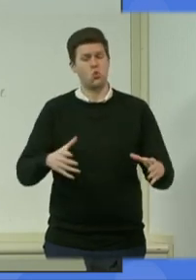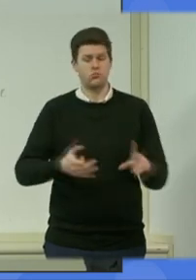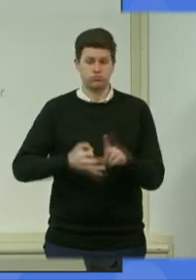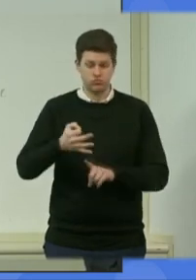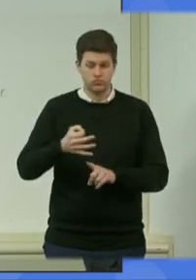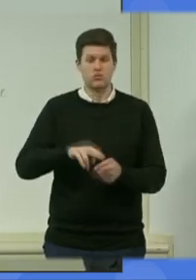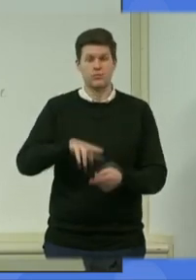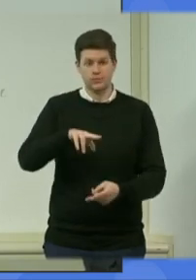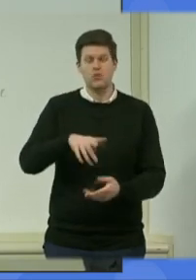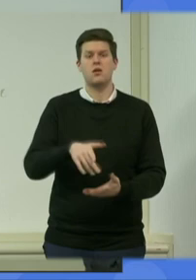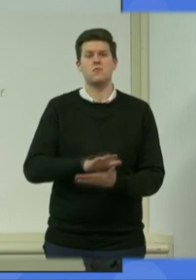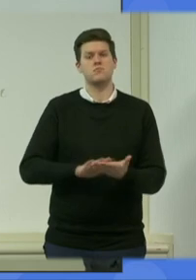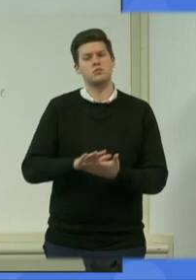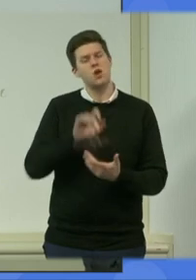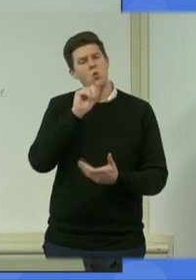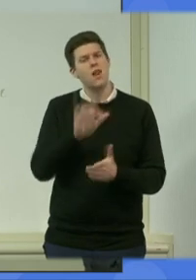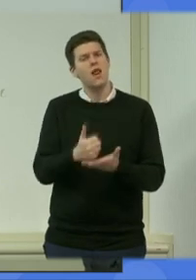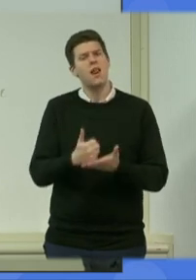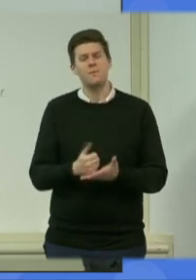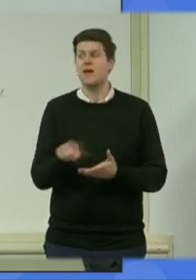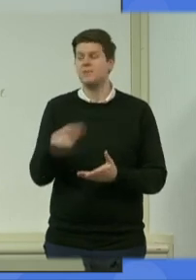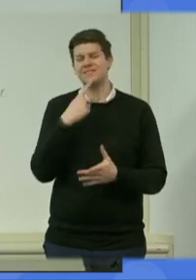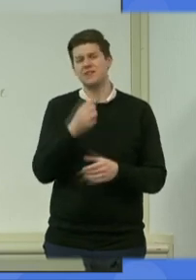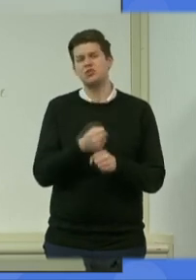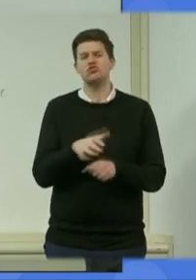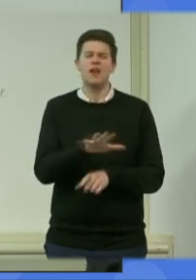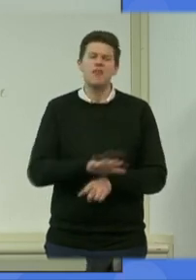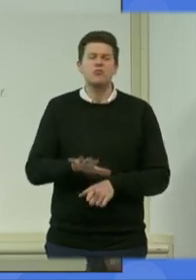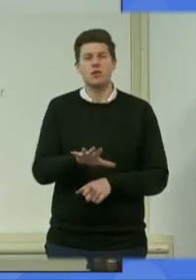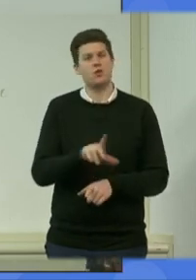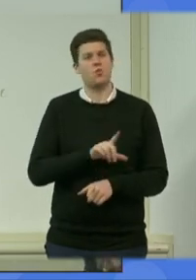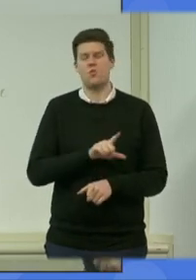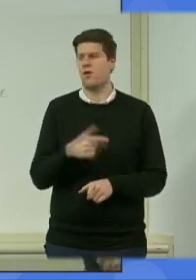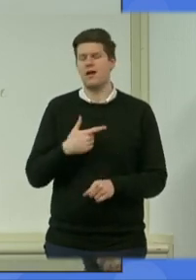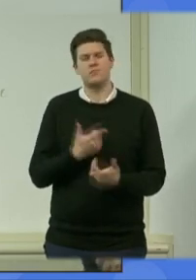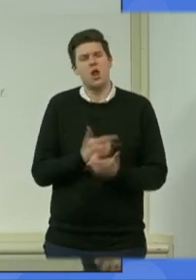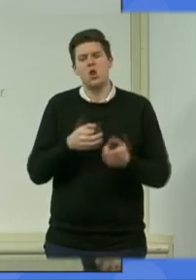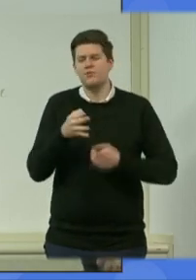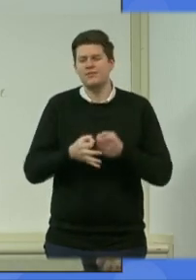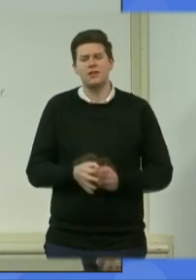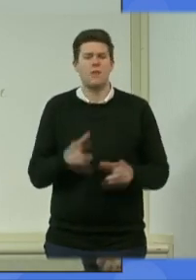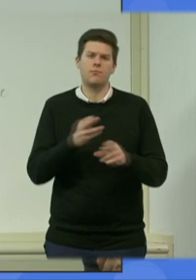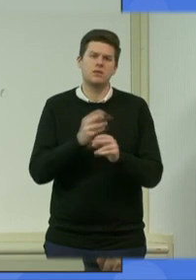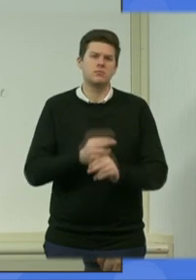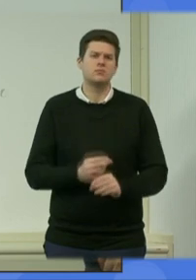that's generally then going to help you. I'm using generally a lot here. There are huge things I'm skipping over, and there's lots of counterpoints in some of that too.